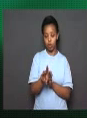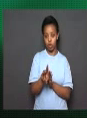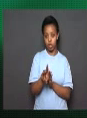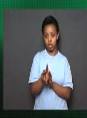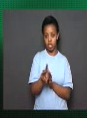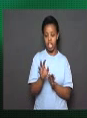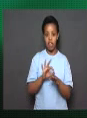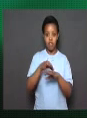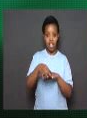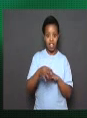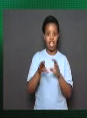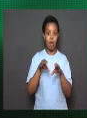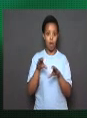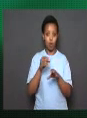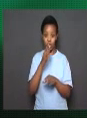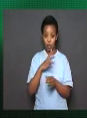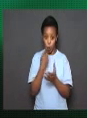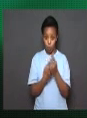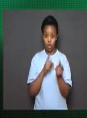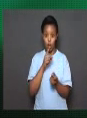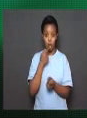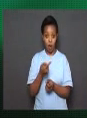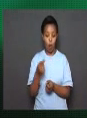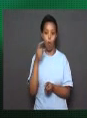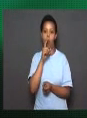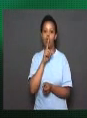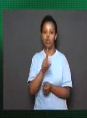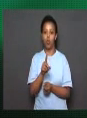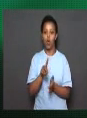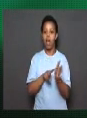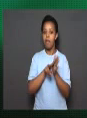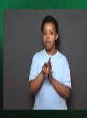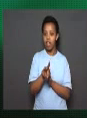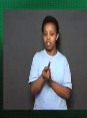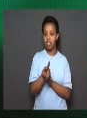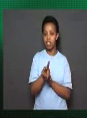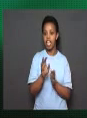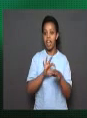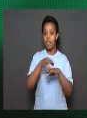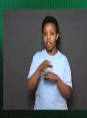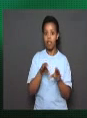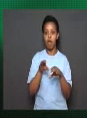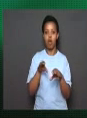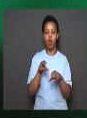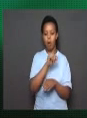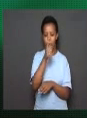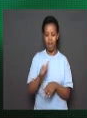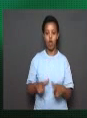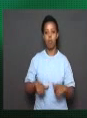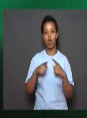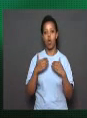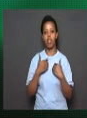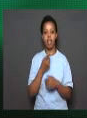infect people," is also false. Viruses can infect all living